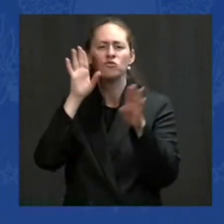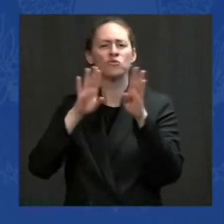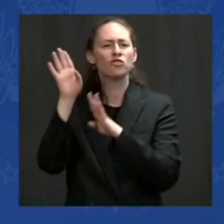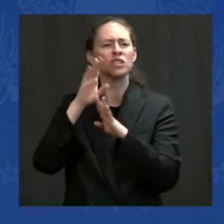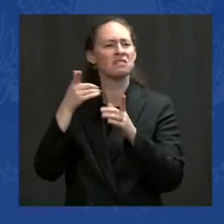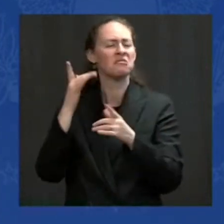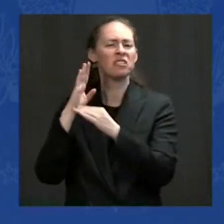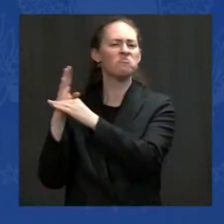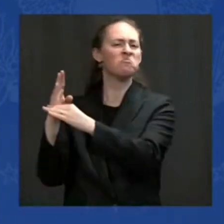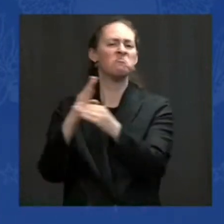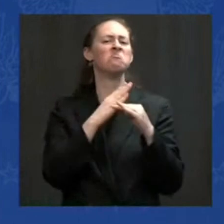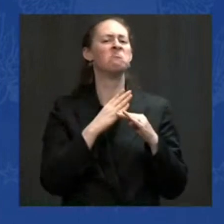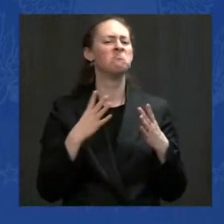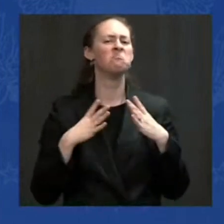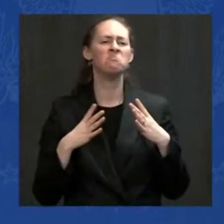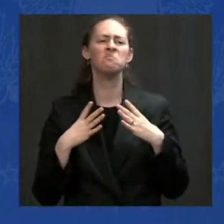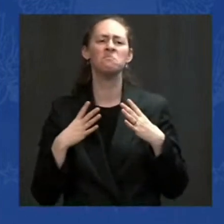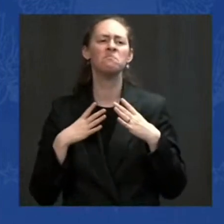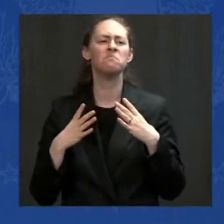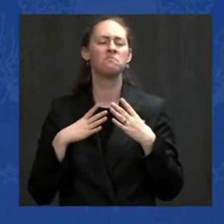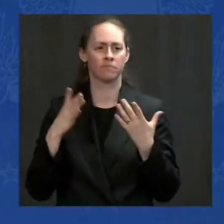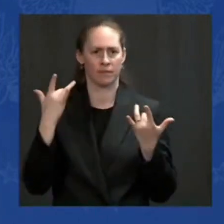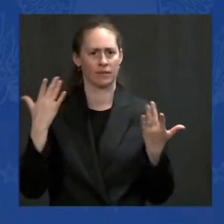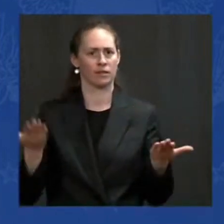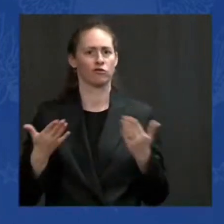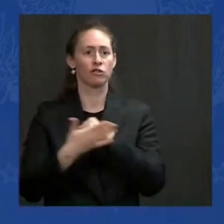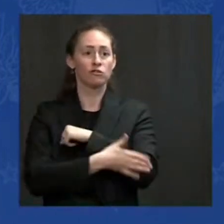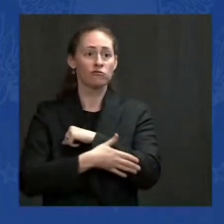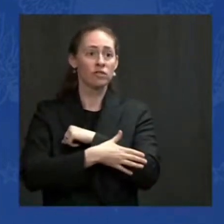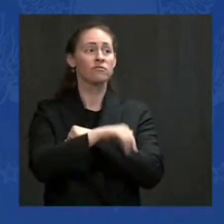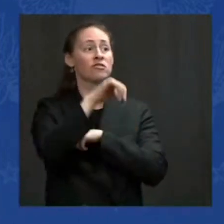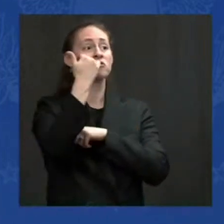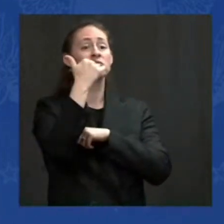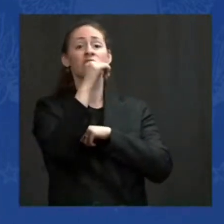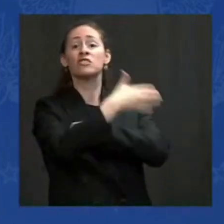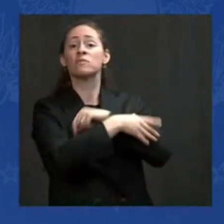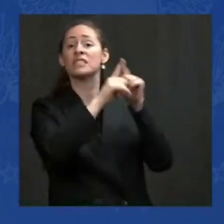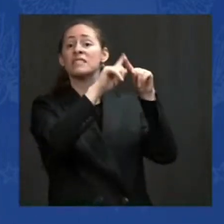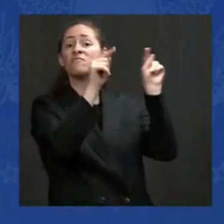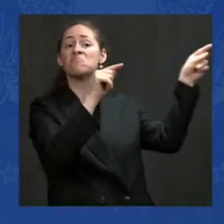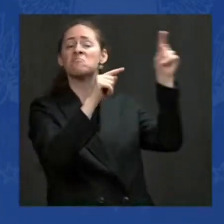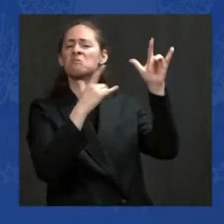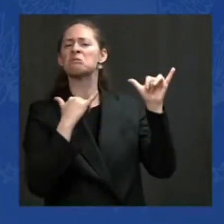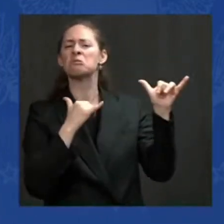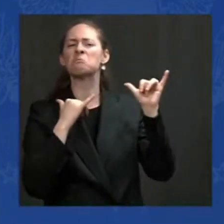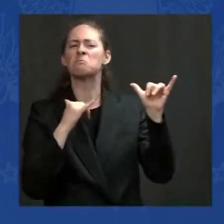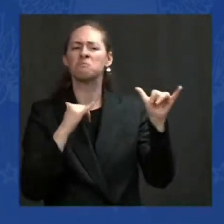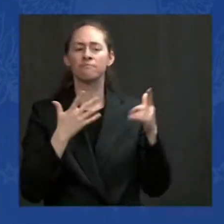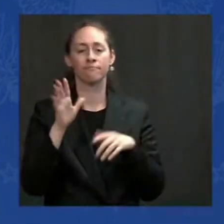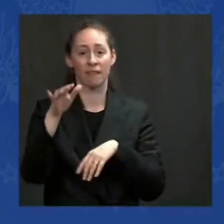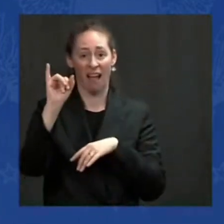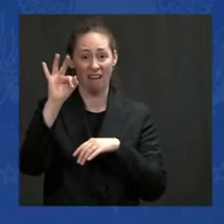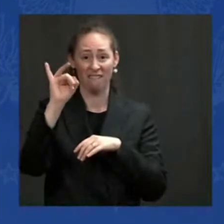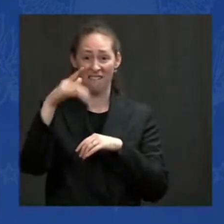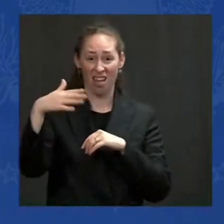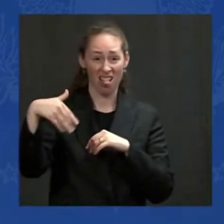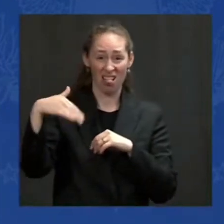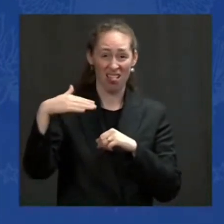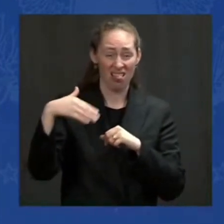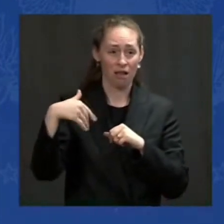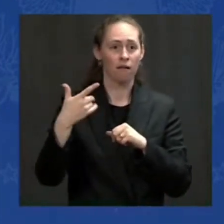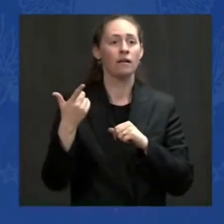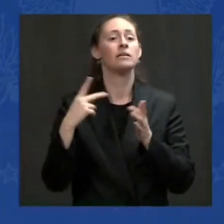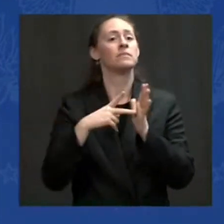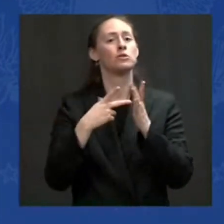Data in our country and numerous other countries have demonstrated that. I want to emphasize, however, that if you are not vaccinated, first, you should go